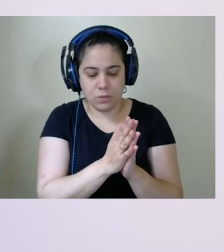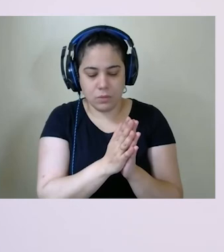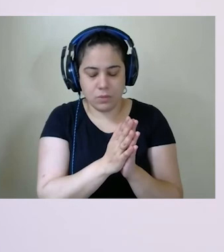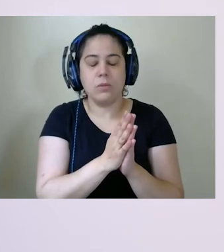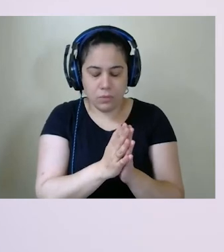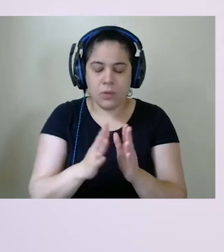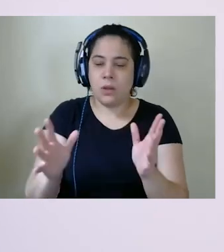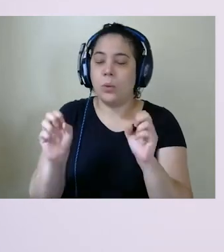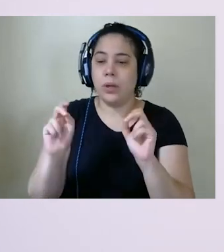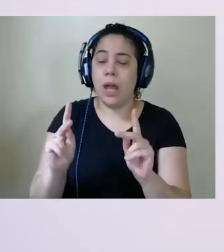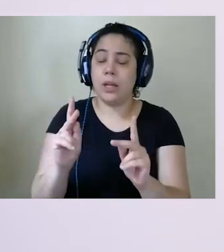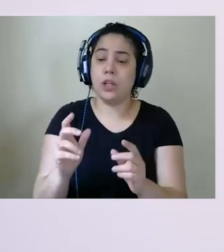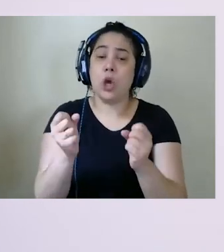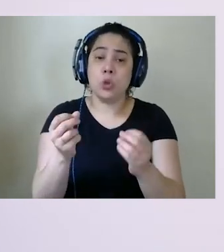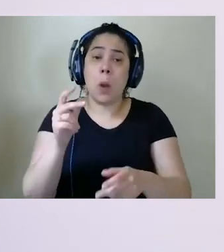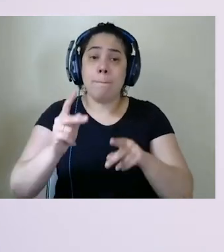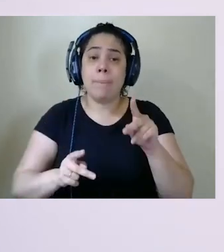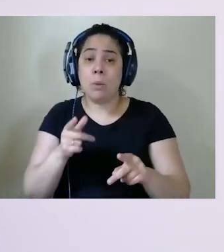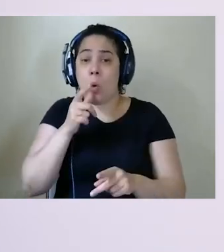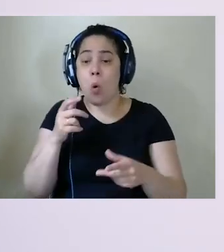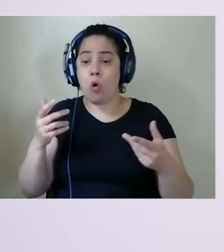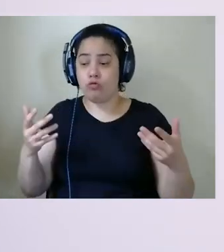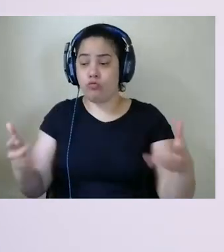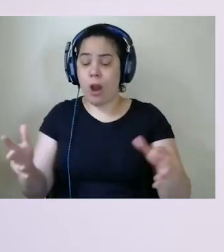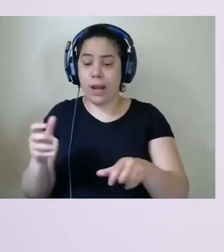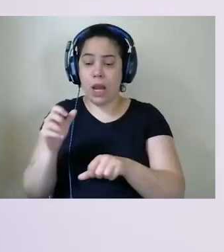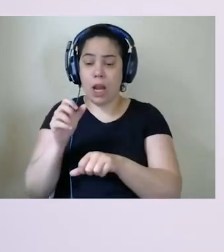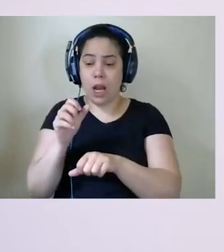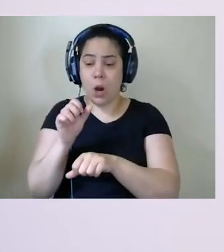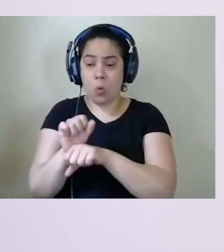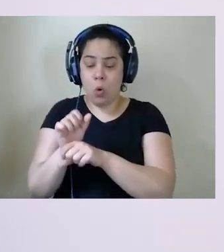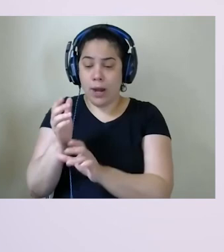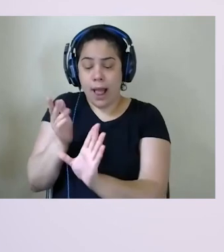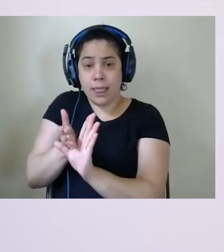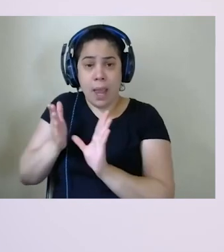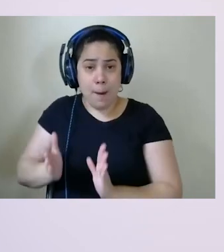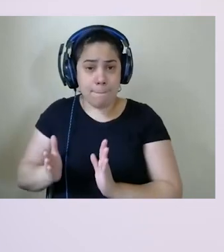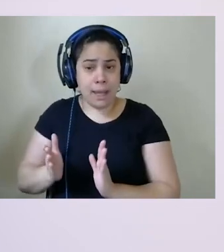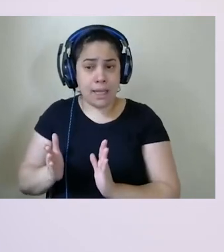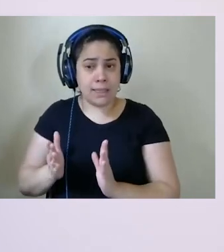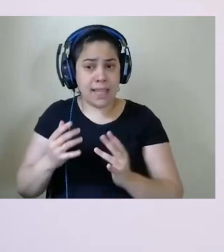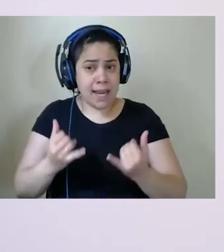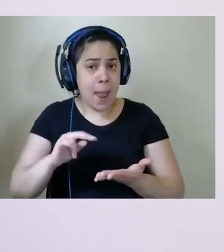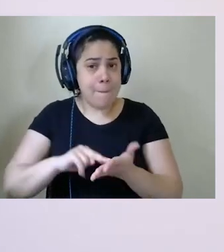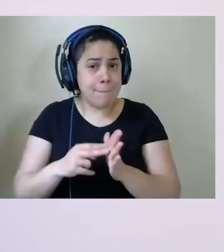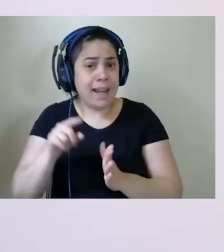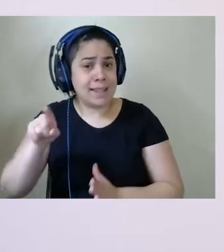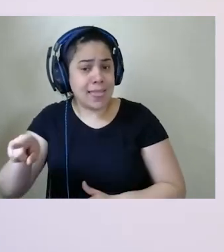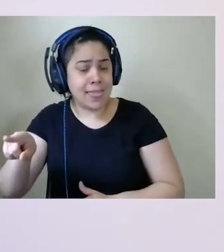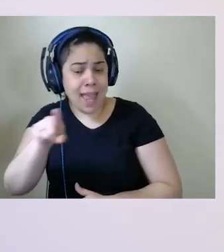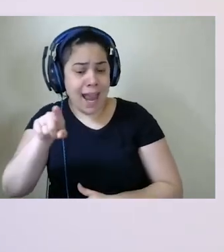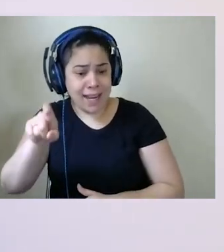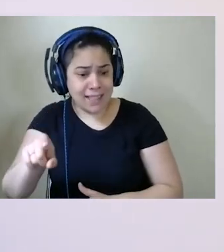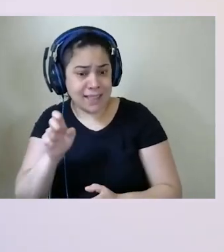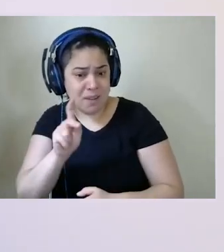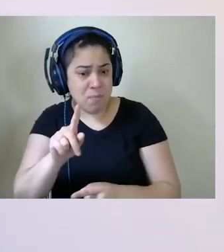what, you know, does someone need to go back to school and learn all the ins and outs of how the brain works and so